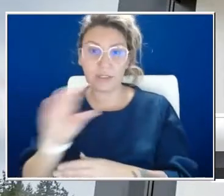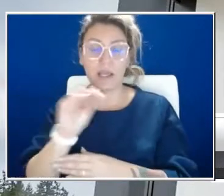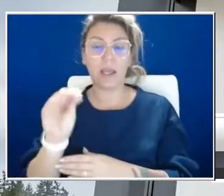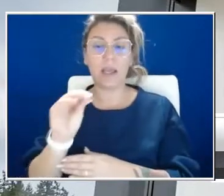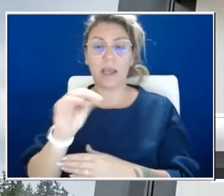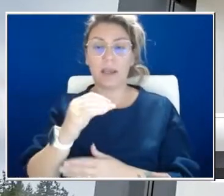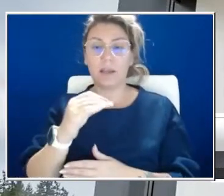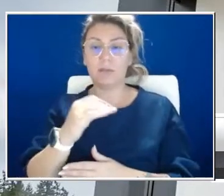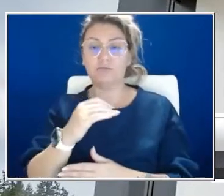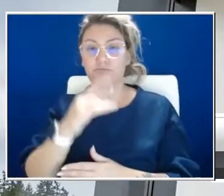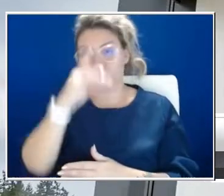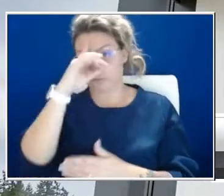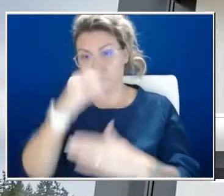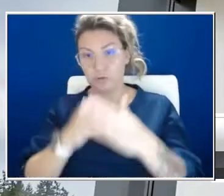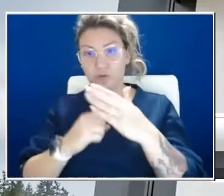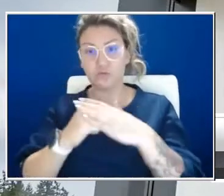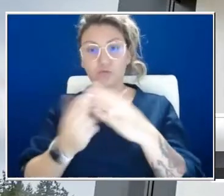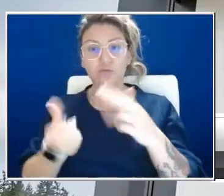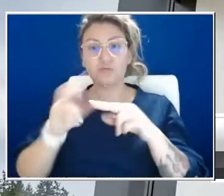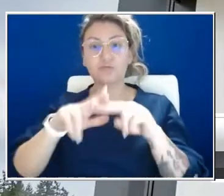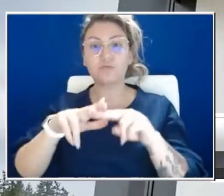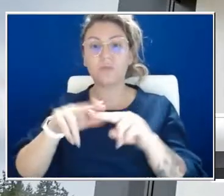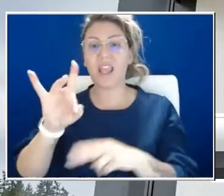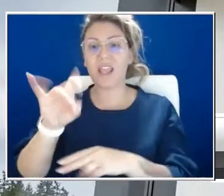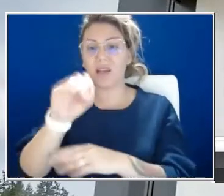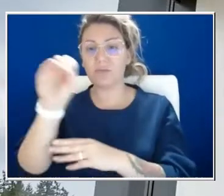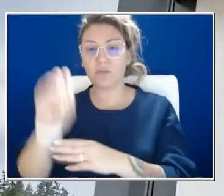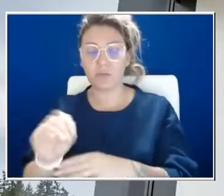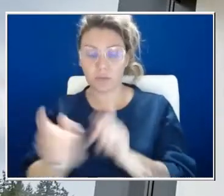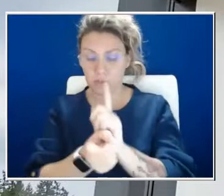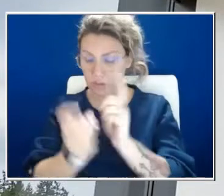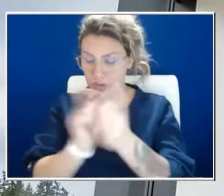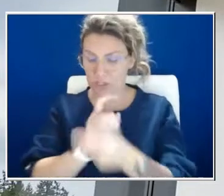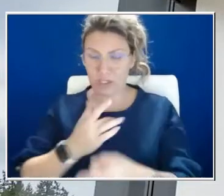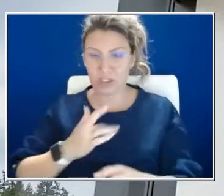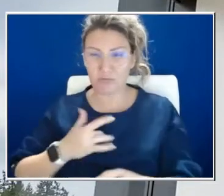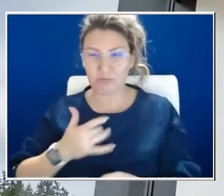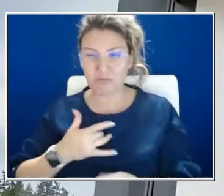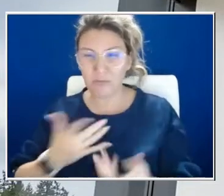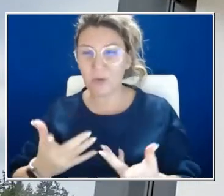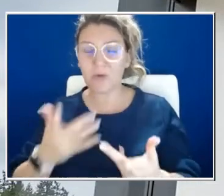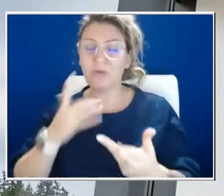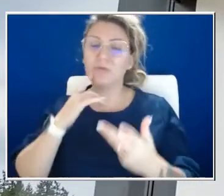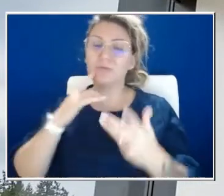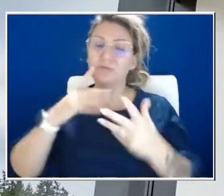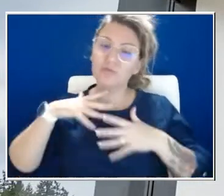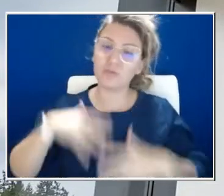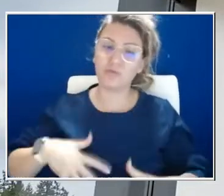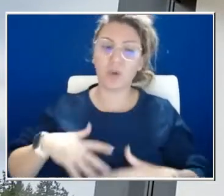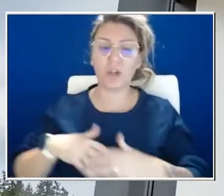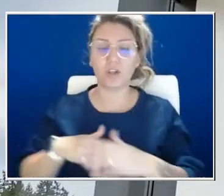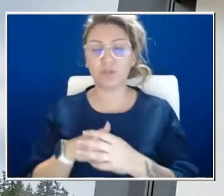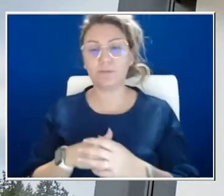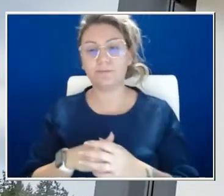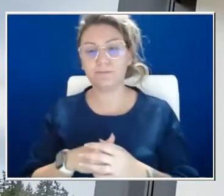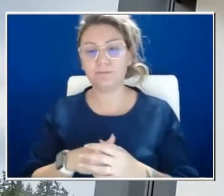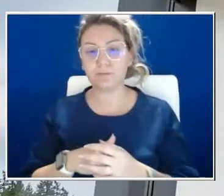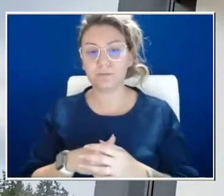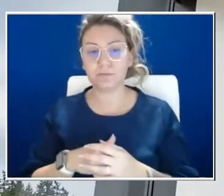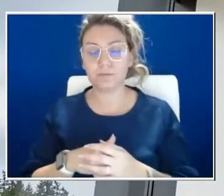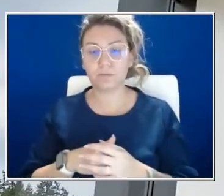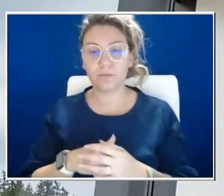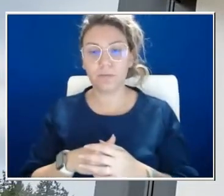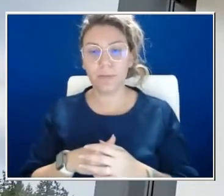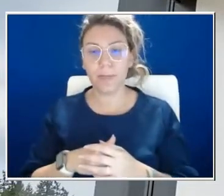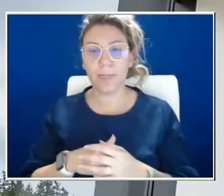by 8%, changes in mood, depression, and very importantly, adolescents in which the